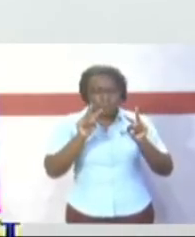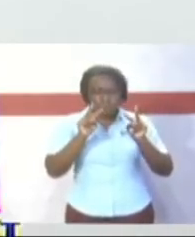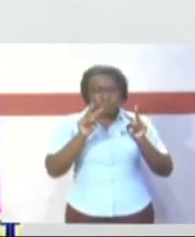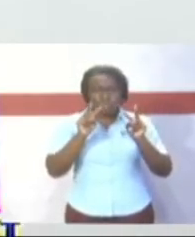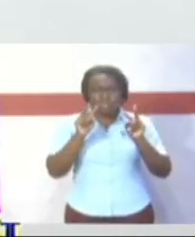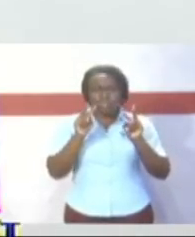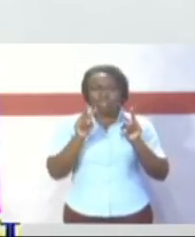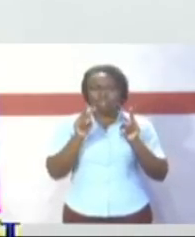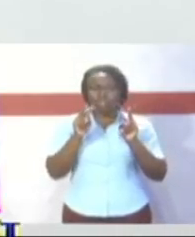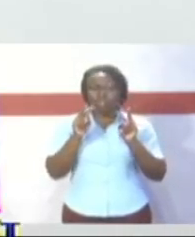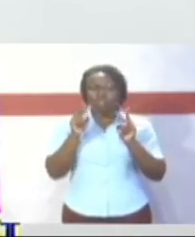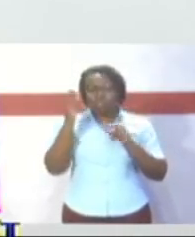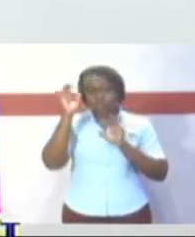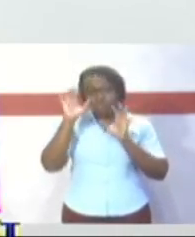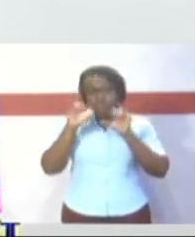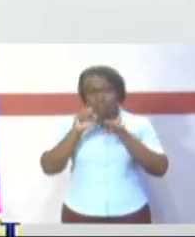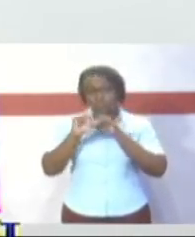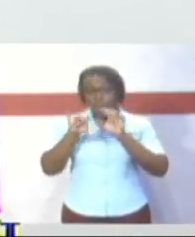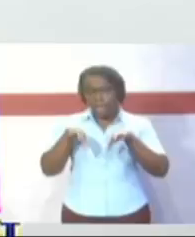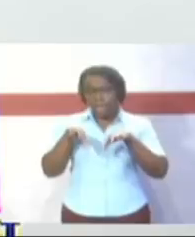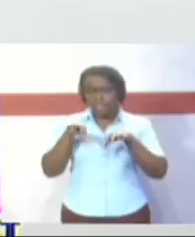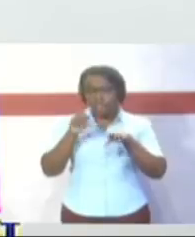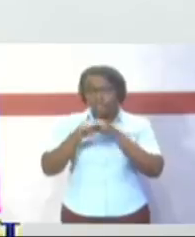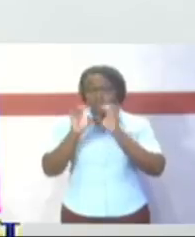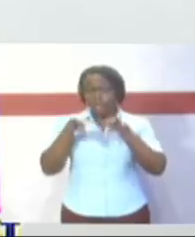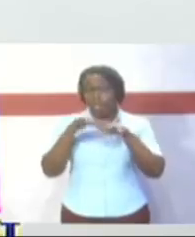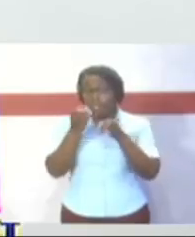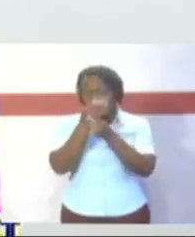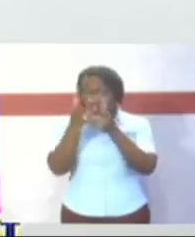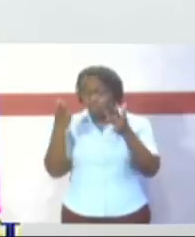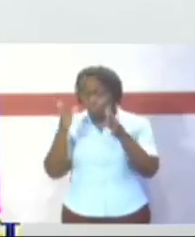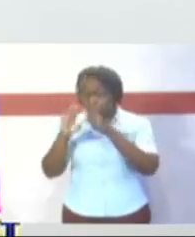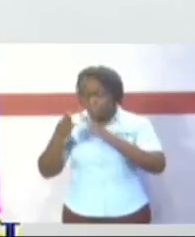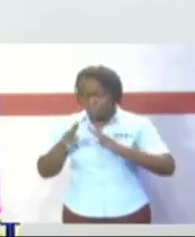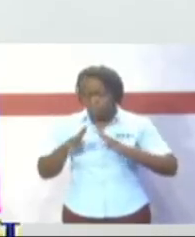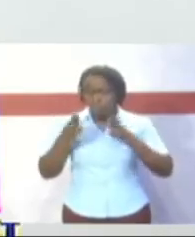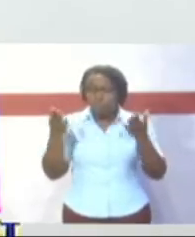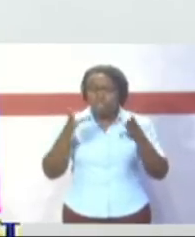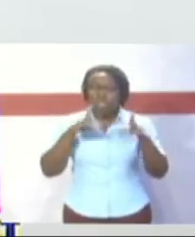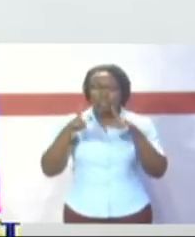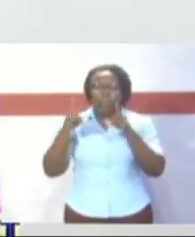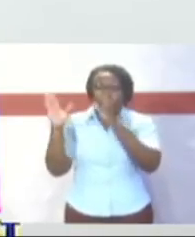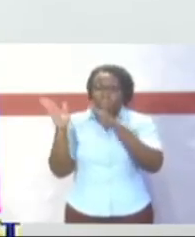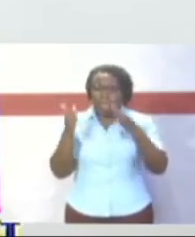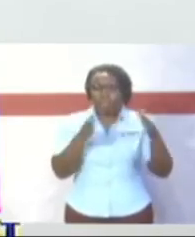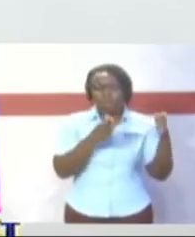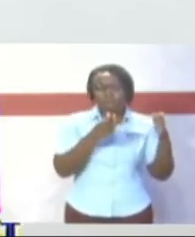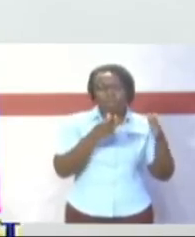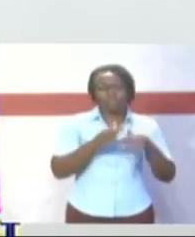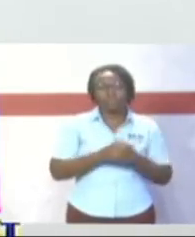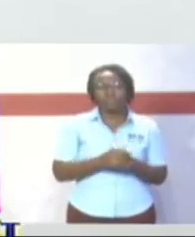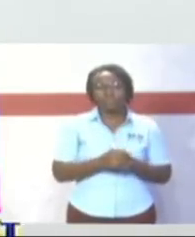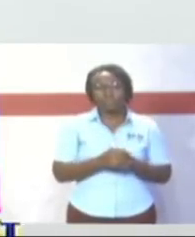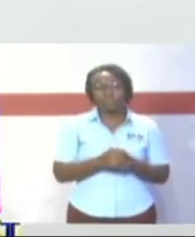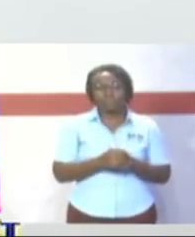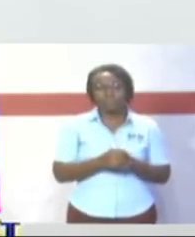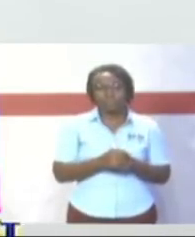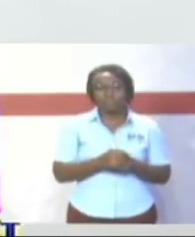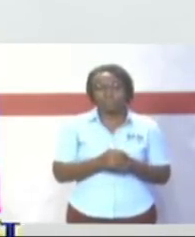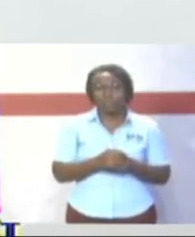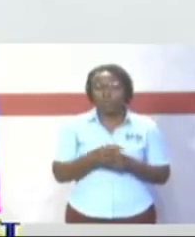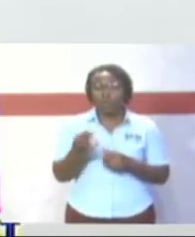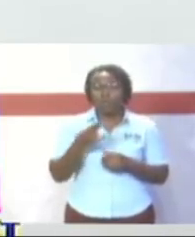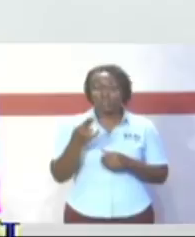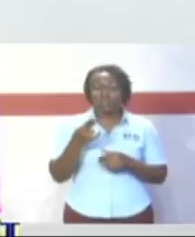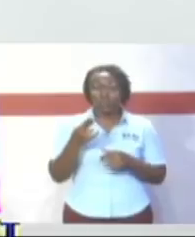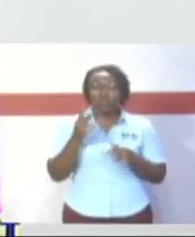of retrofitting and reconfiguring activities taking place at our health facilities so that we ensure we have proper isolation measures